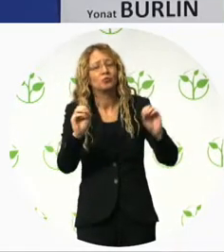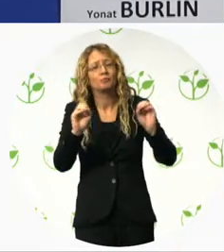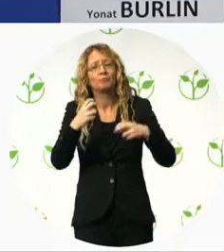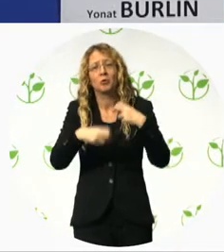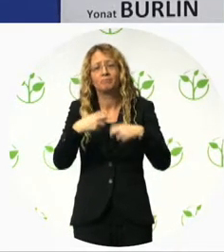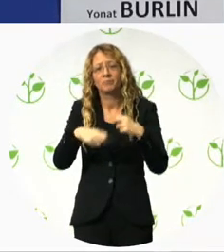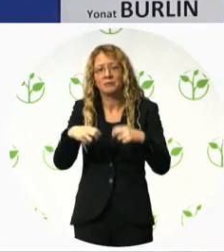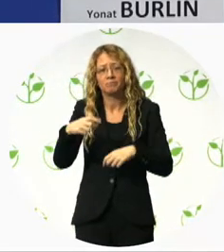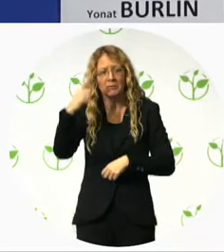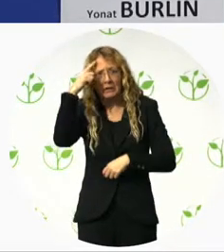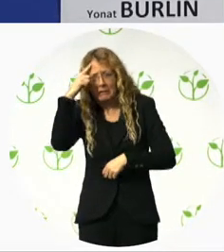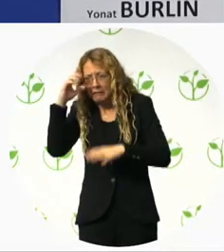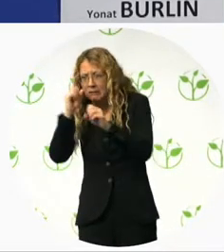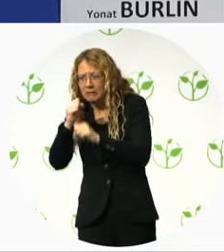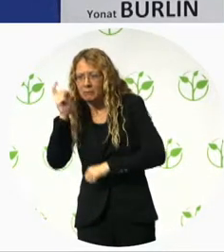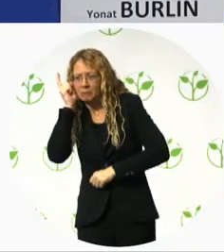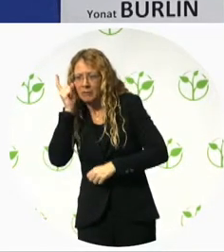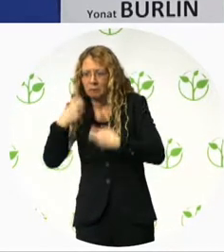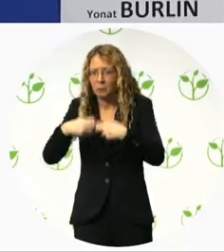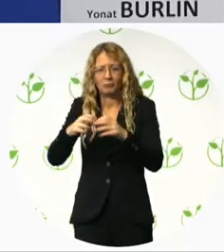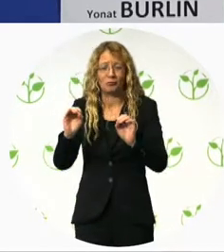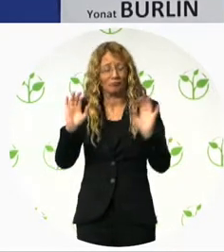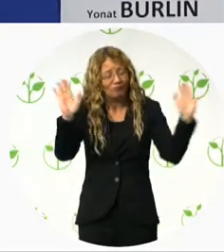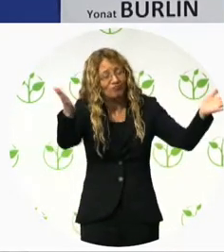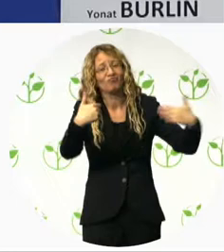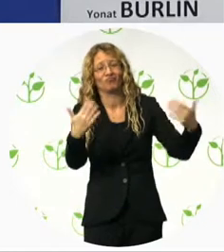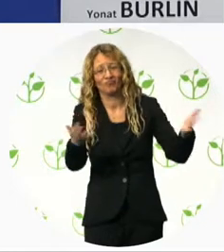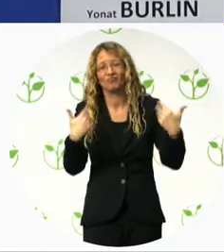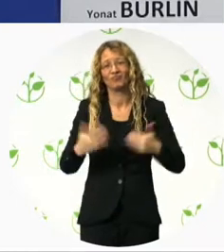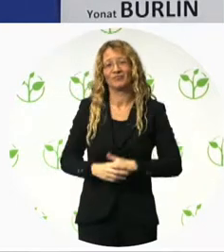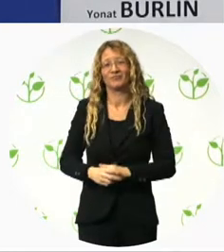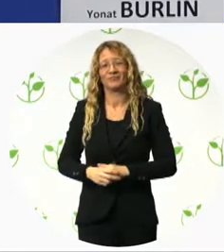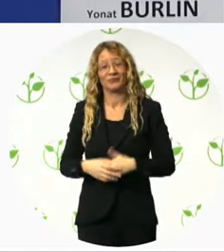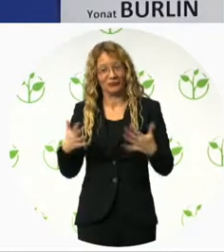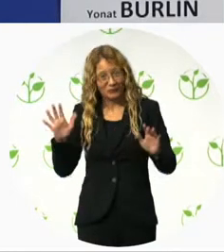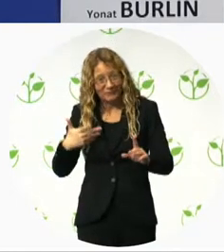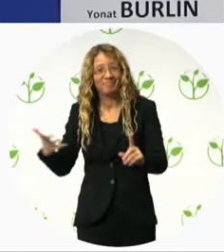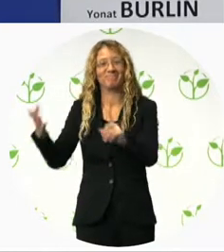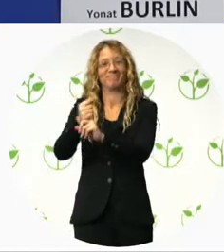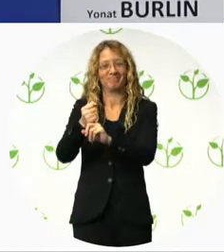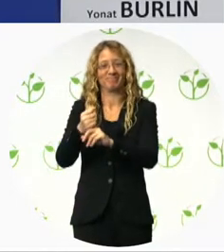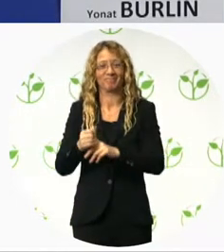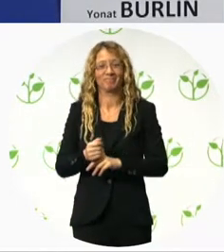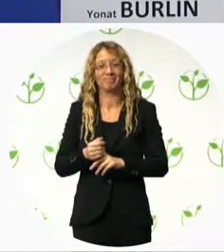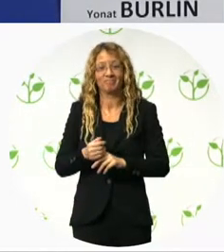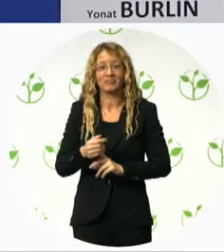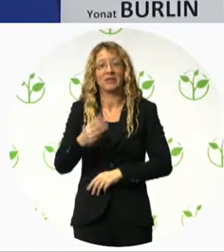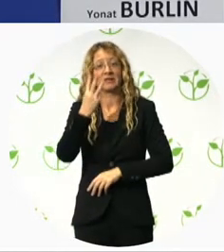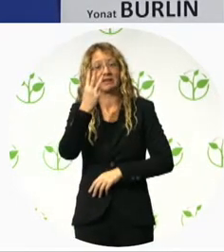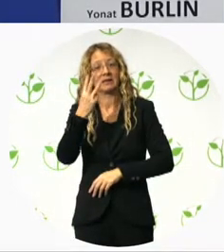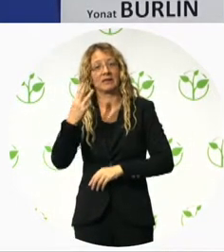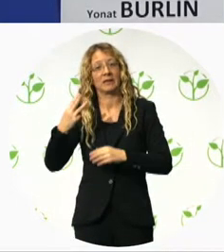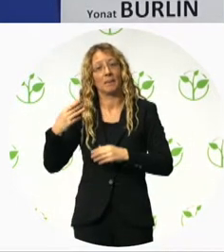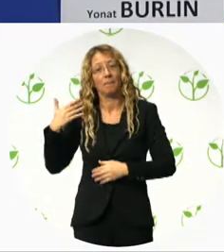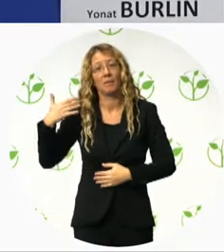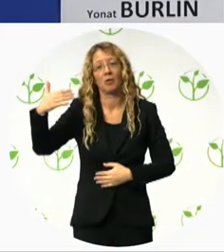We have managed to raise $3 million from private funding from investors who believe that our mission is not only important, but